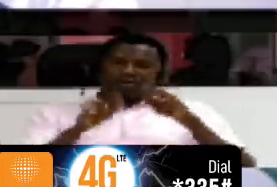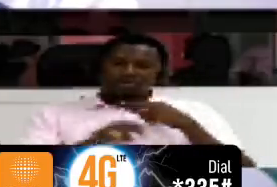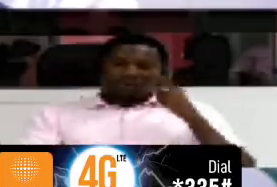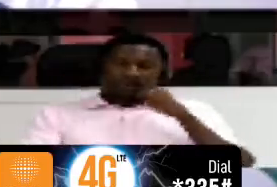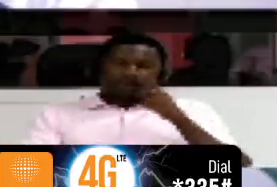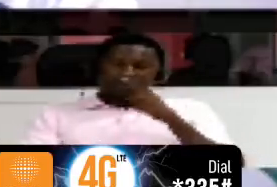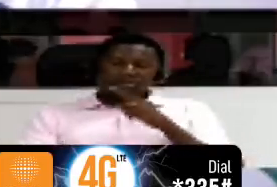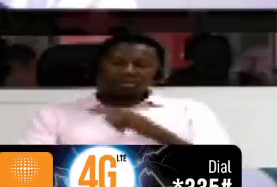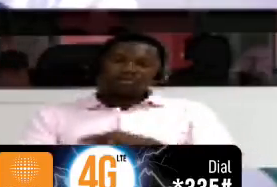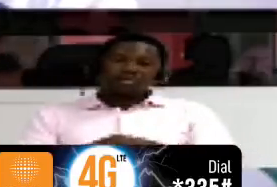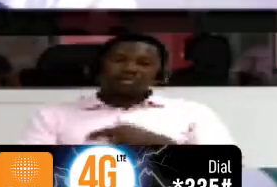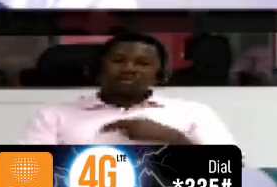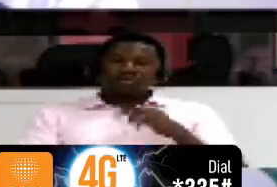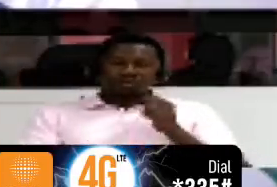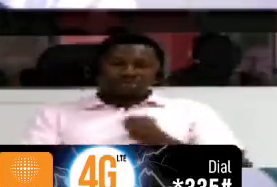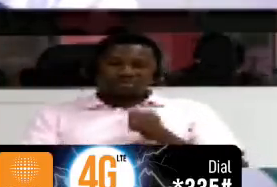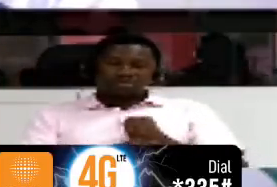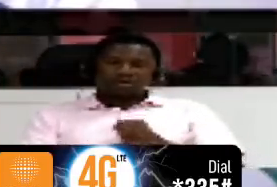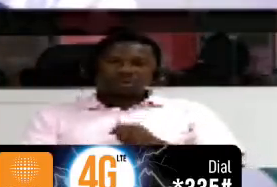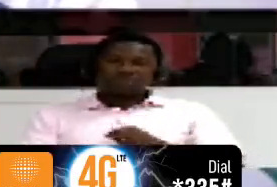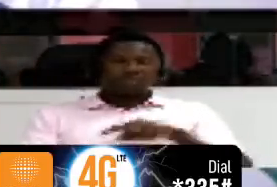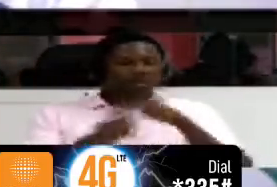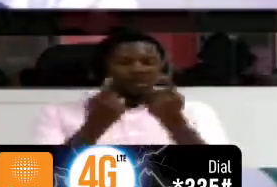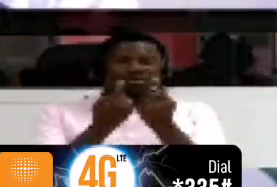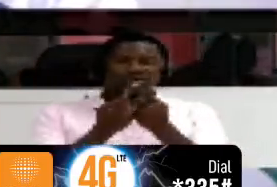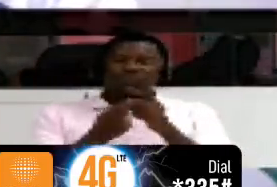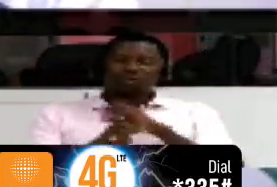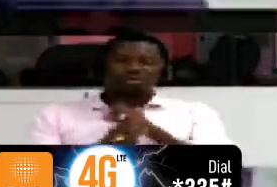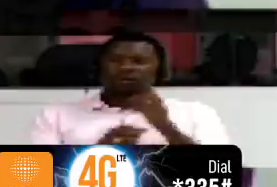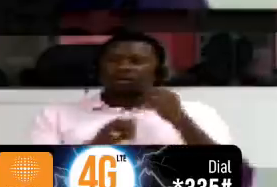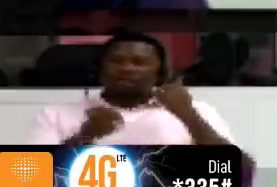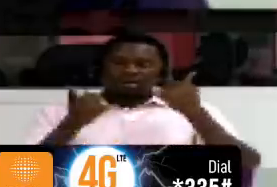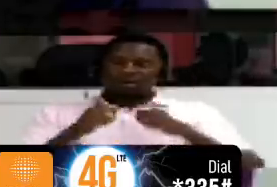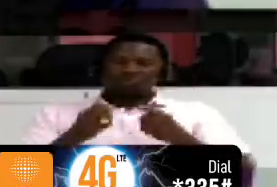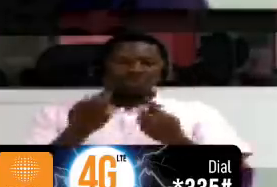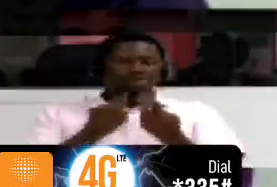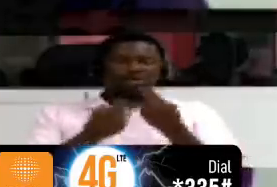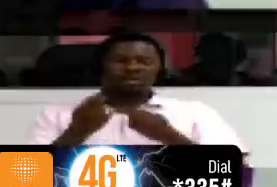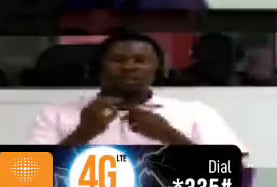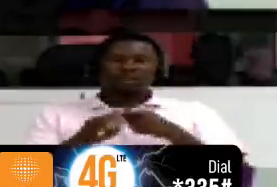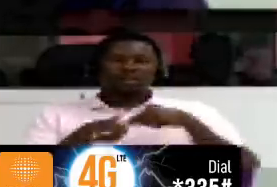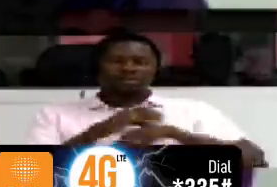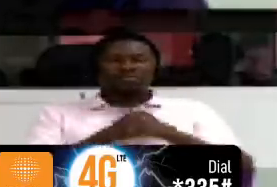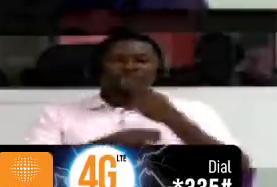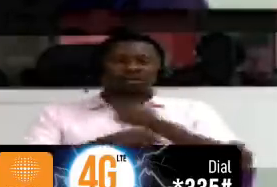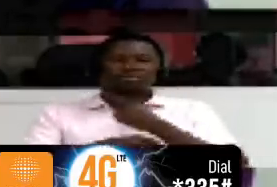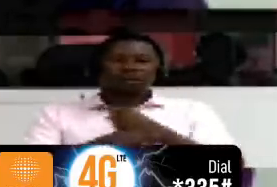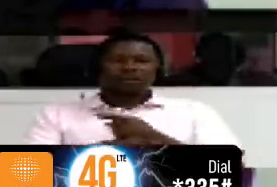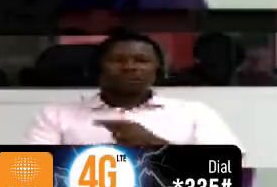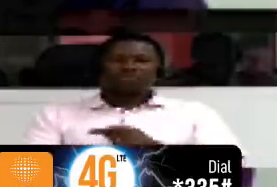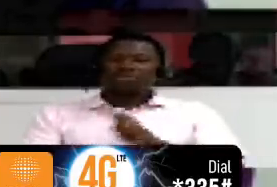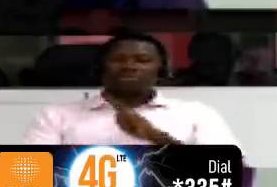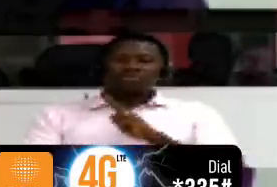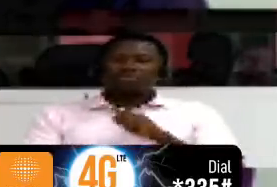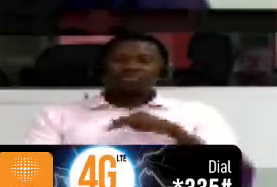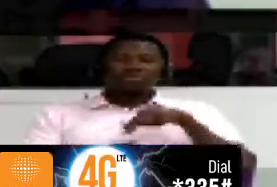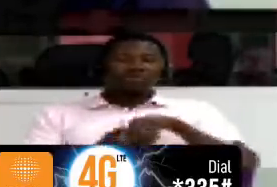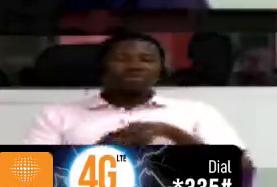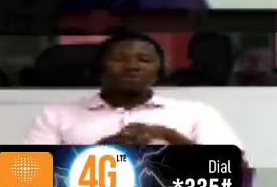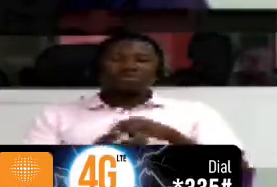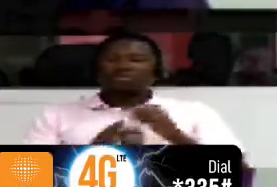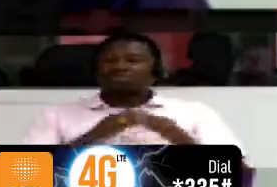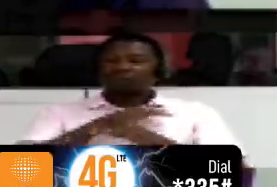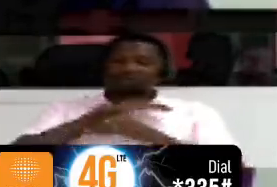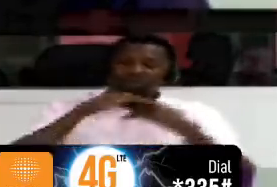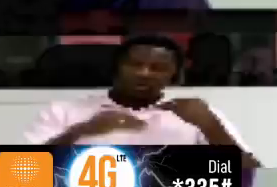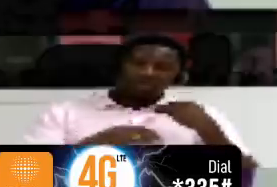try to make sure that things don't get out of hand in the Gambia, notwithstanding the